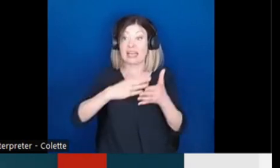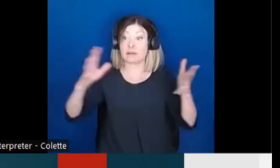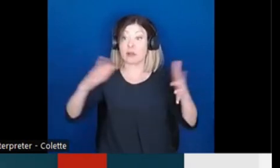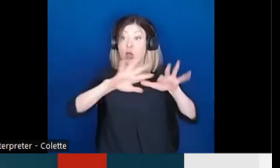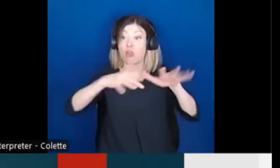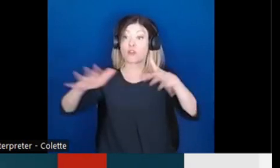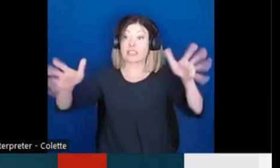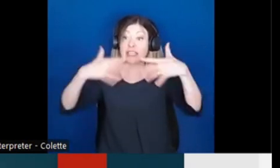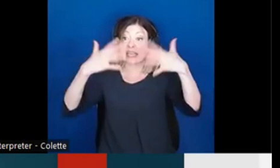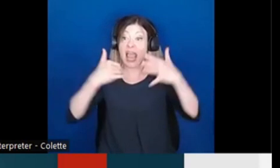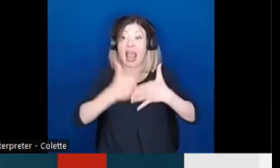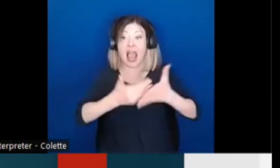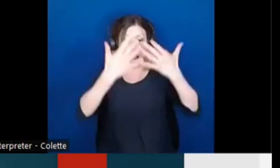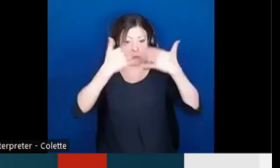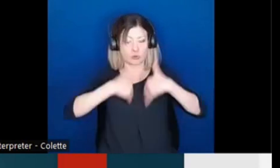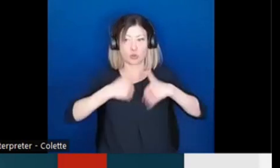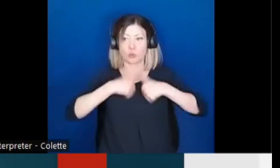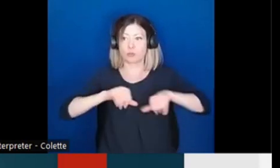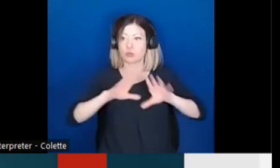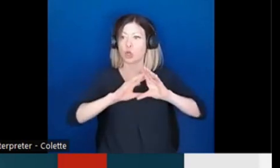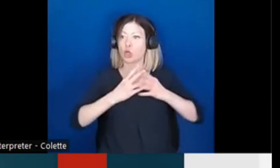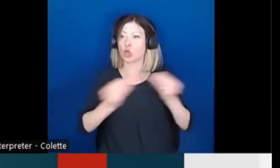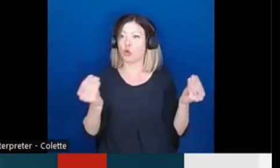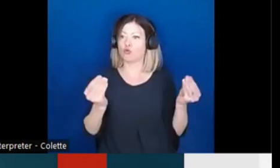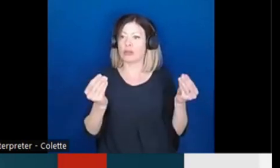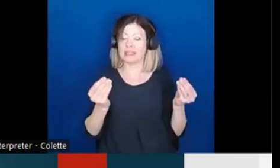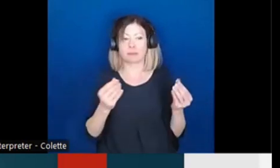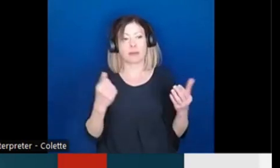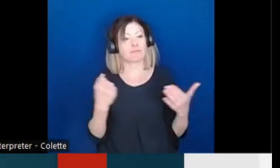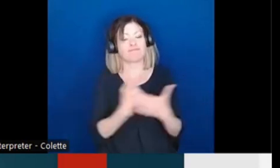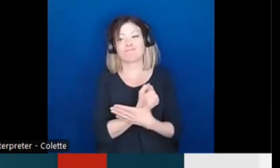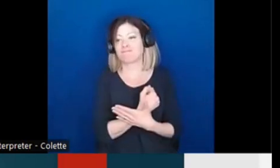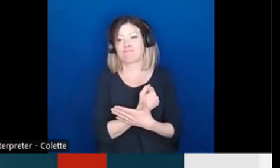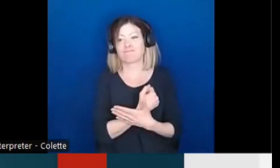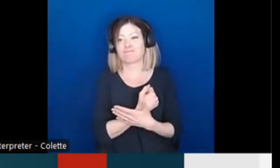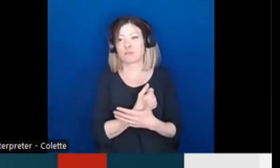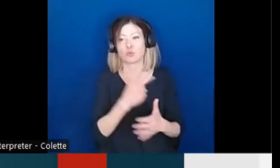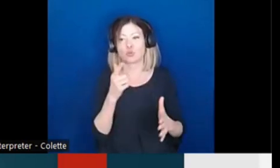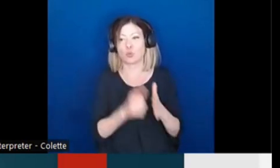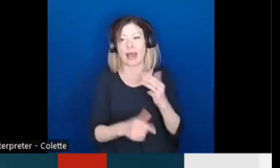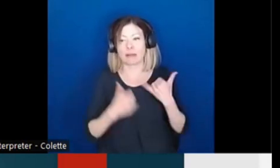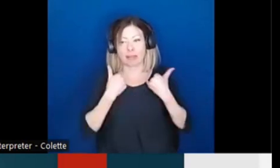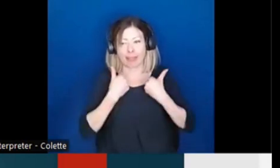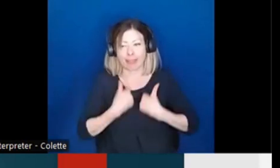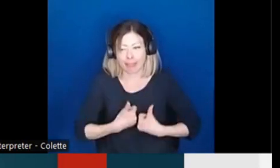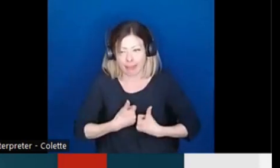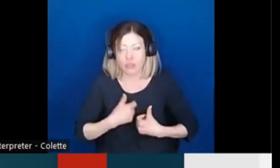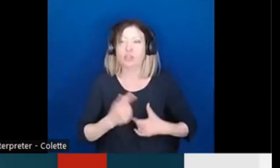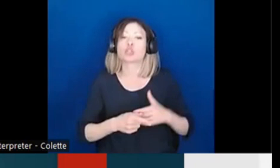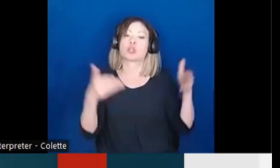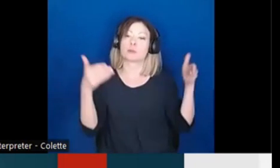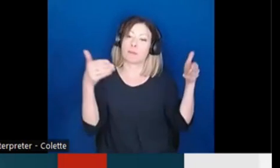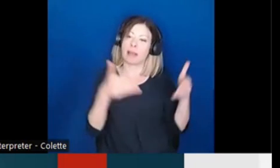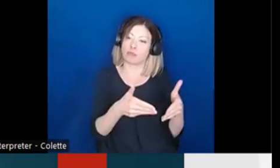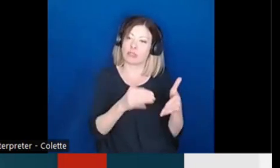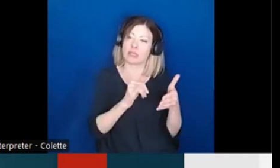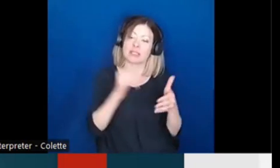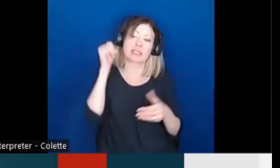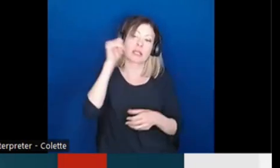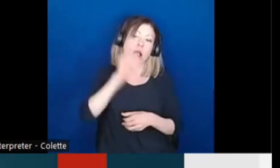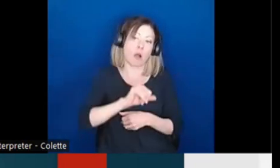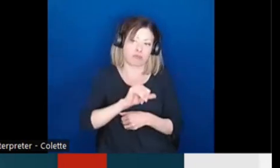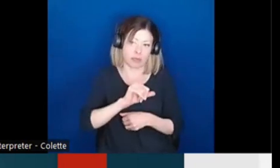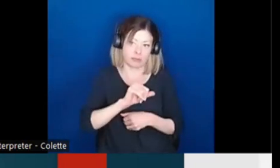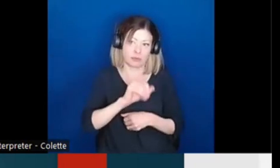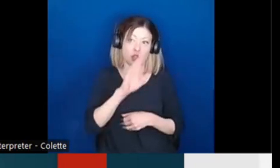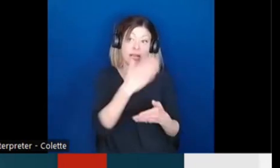was really too far gone, and she actually died at Scarborough. So she's buried there. She has a headstone. The rest of the family are actually